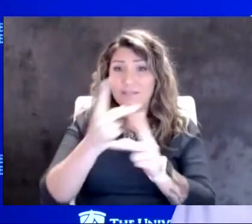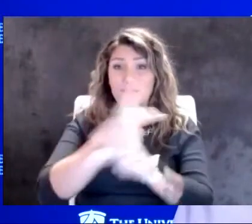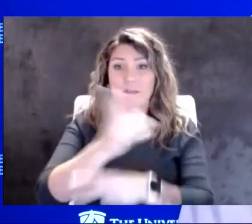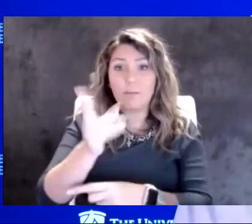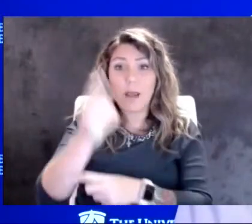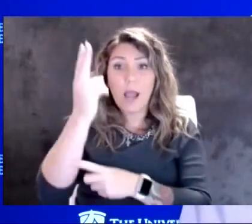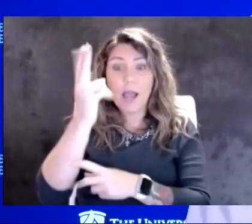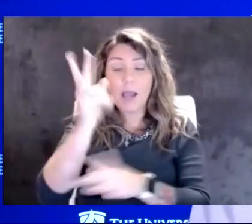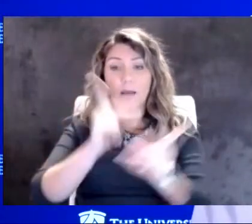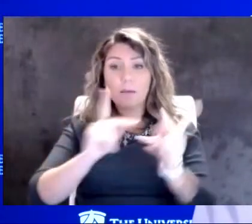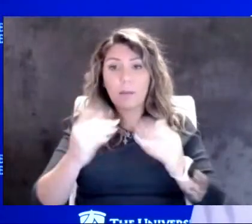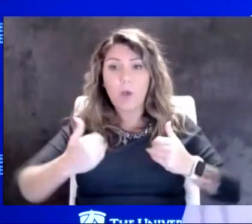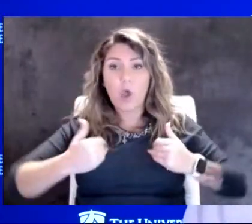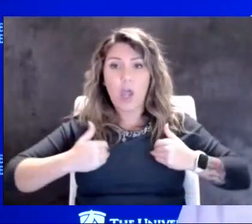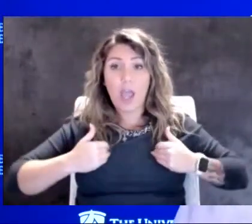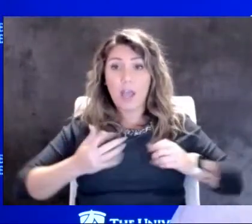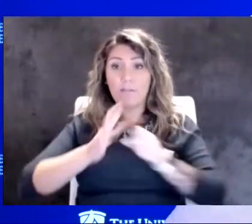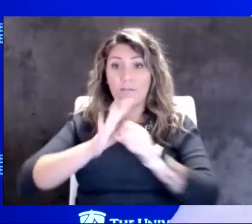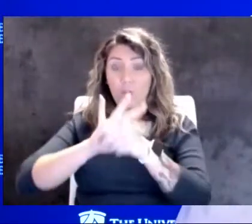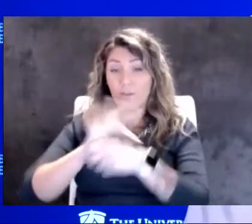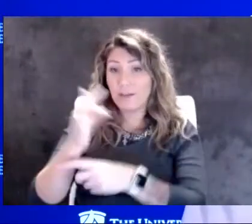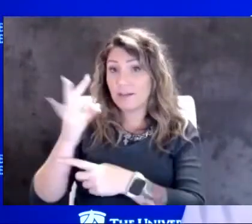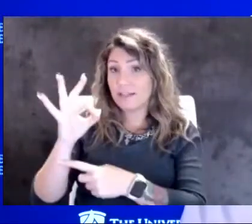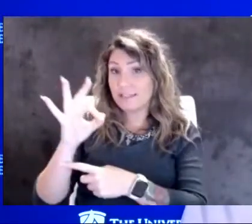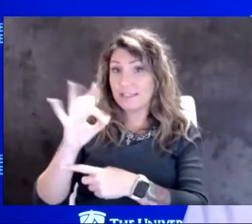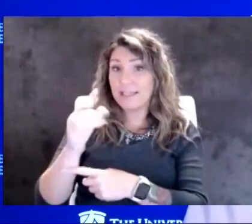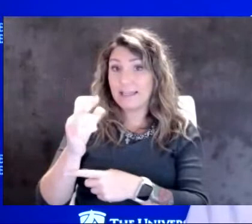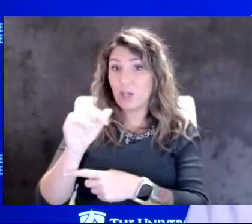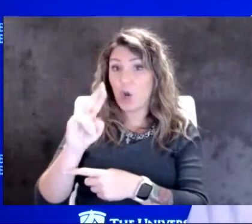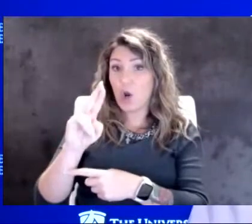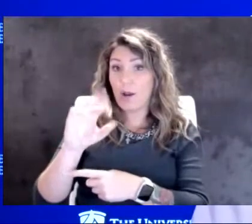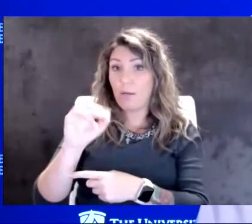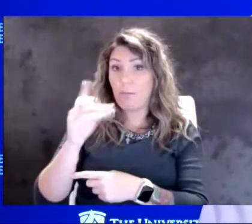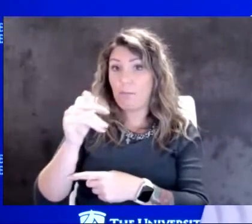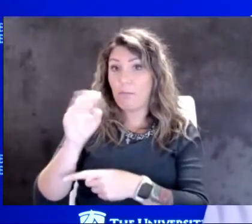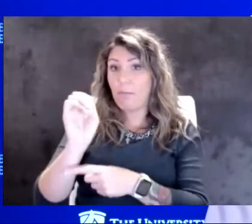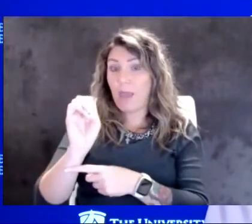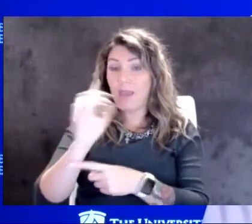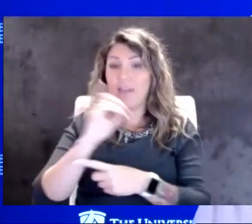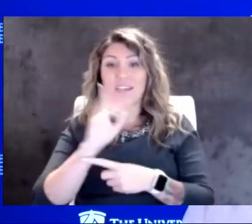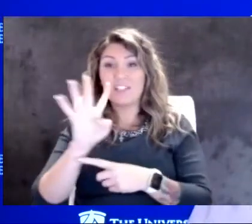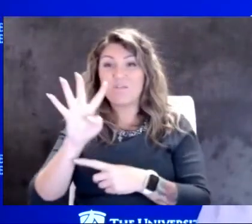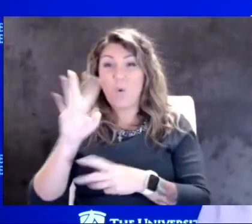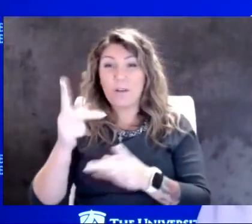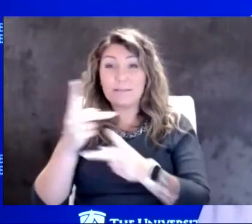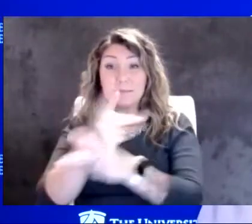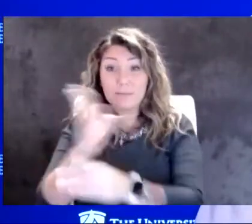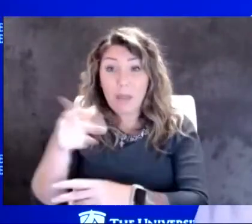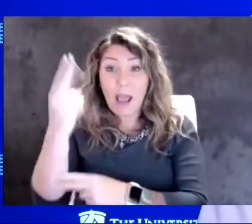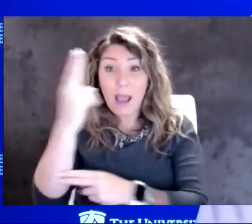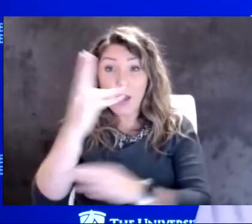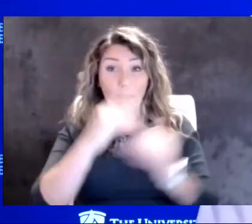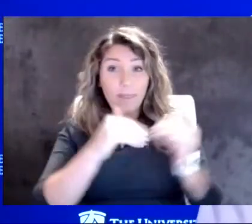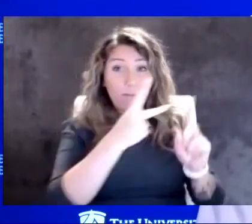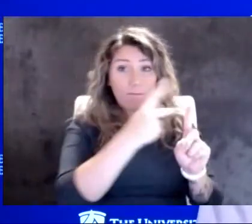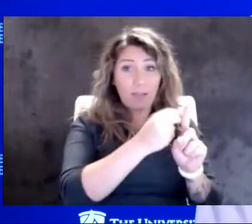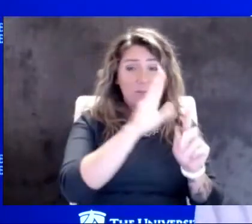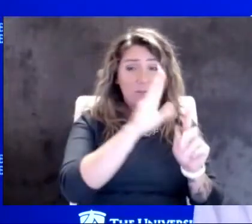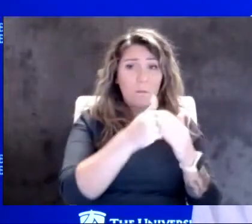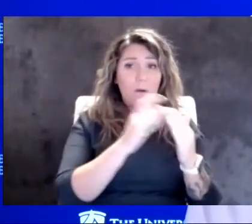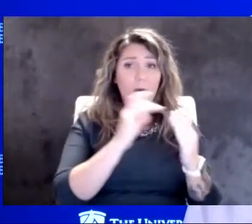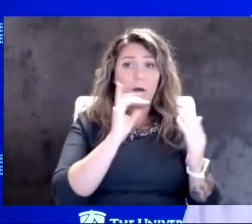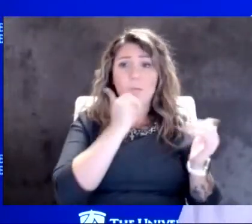your risk of getting Guillain-Barré is 4 times higher than if you get the vaccine. So all of these things, all of these misinformation campaigns,